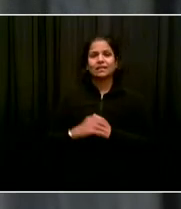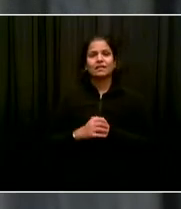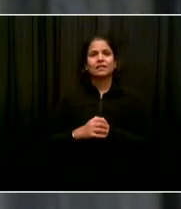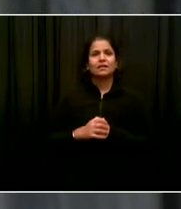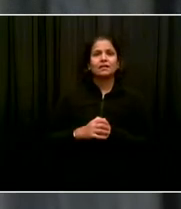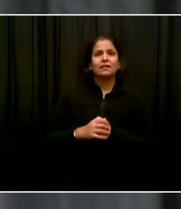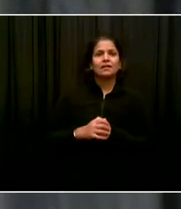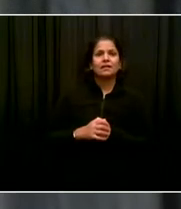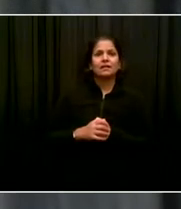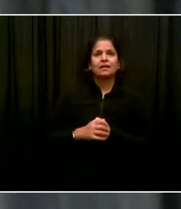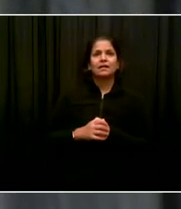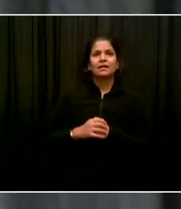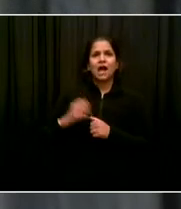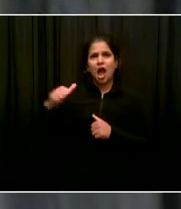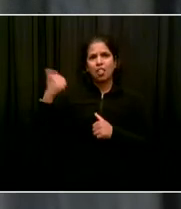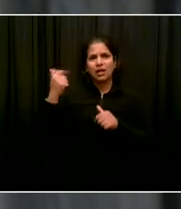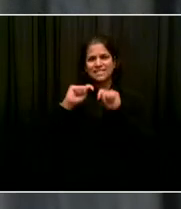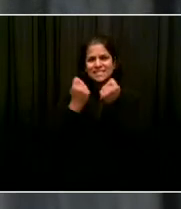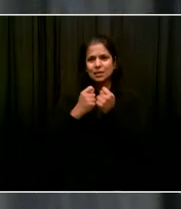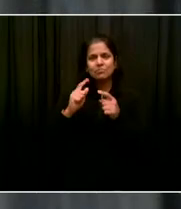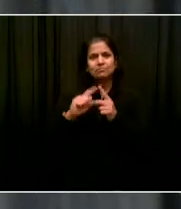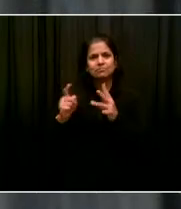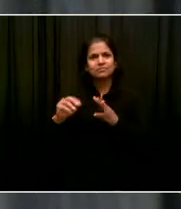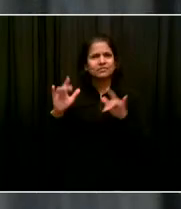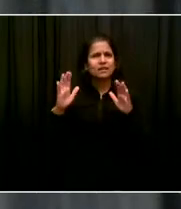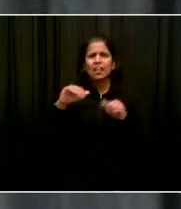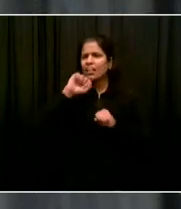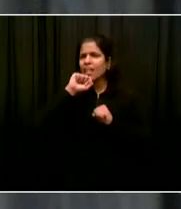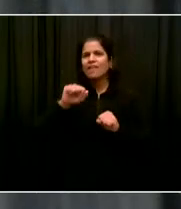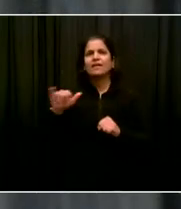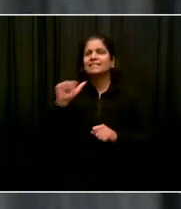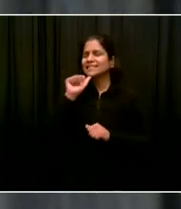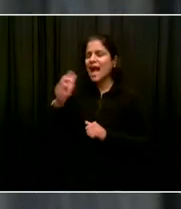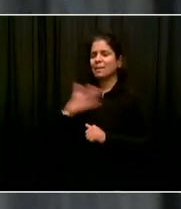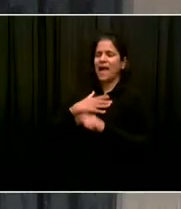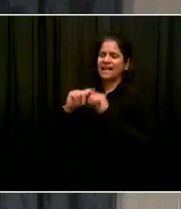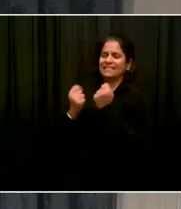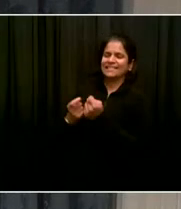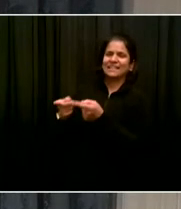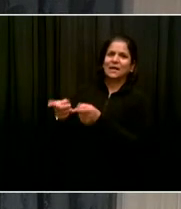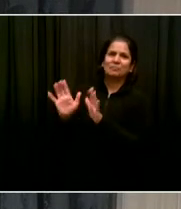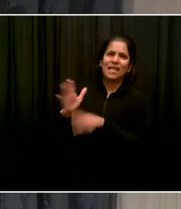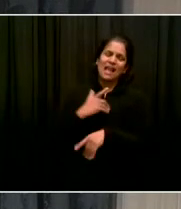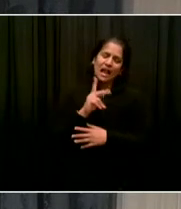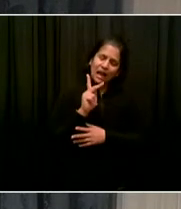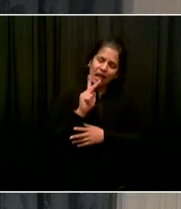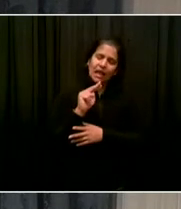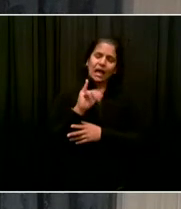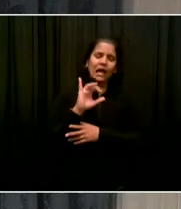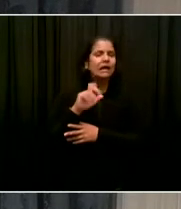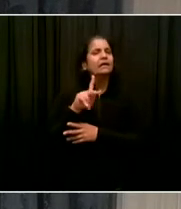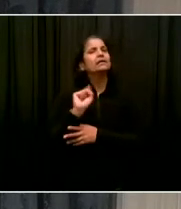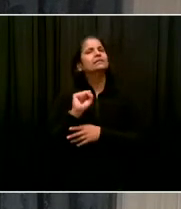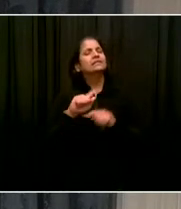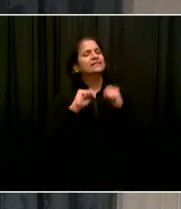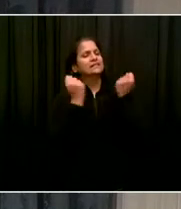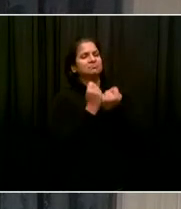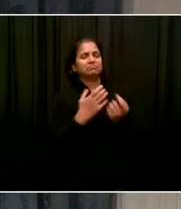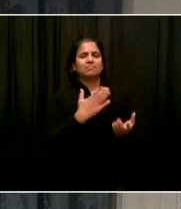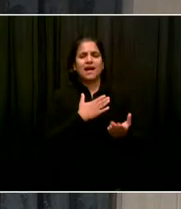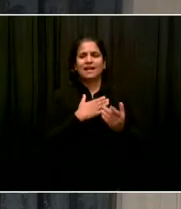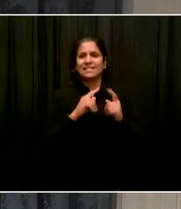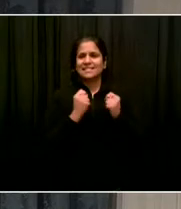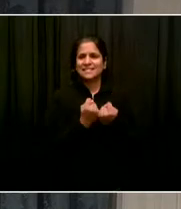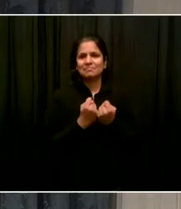team. Simple as that. No hate, all love, but the Knicks are my team. I love the poetry with which you